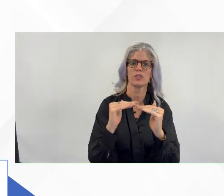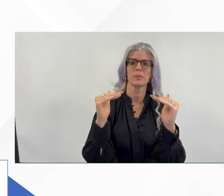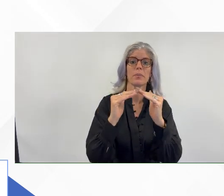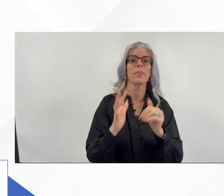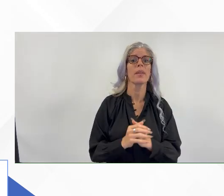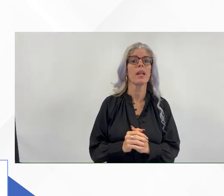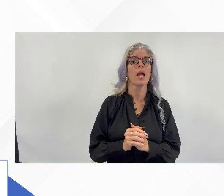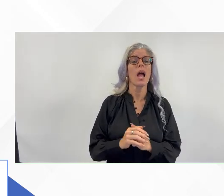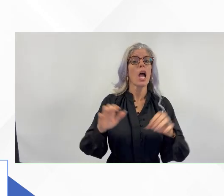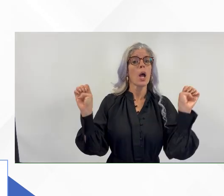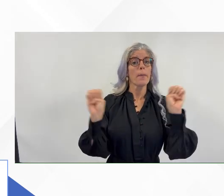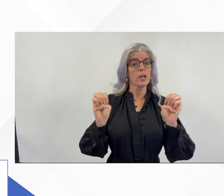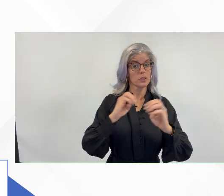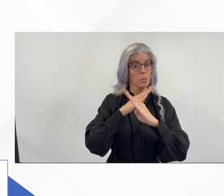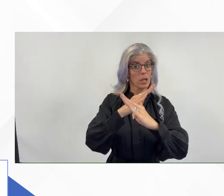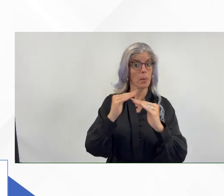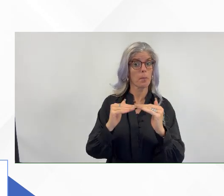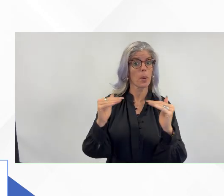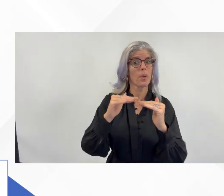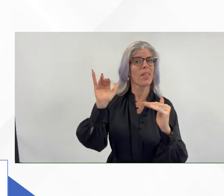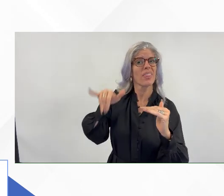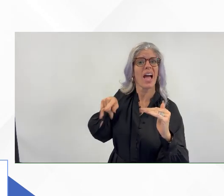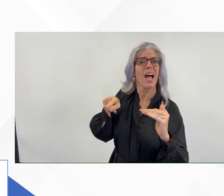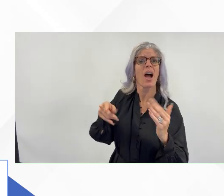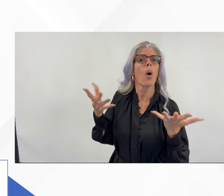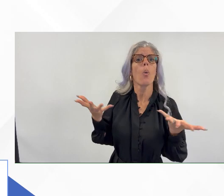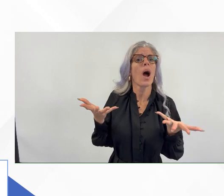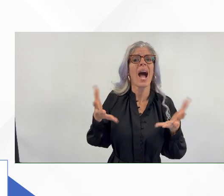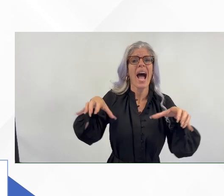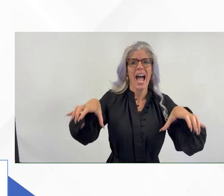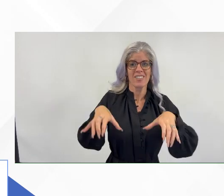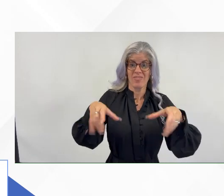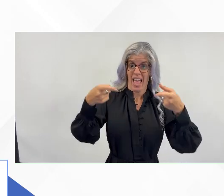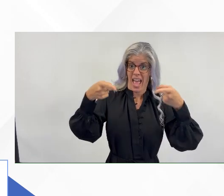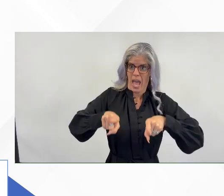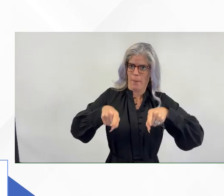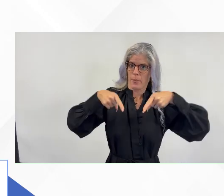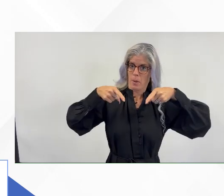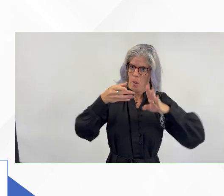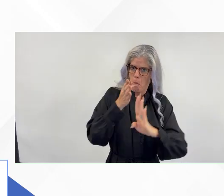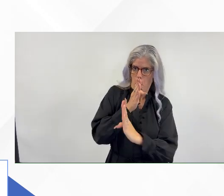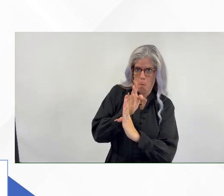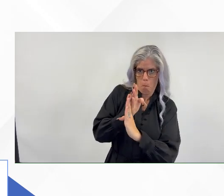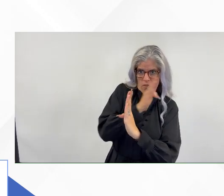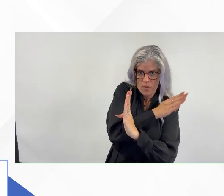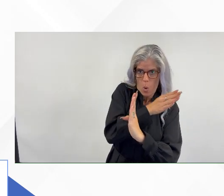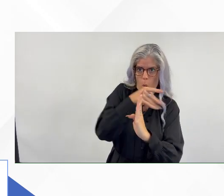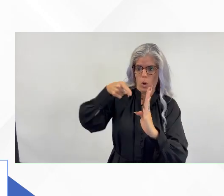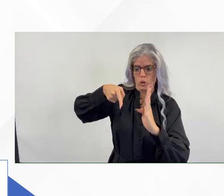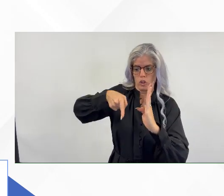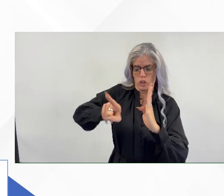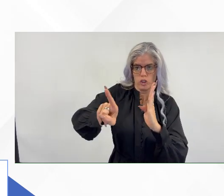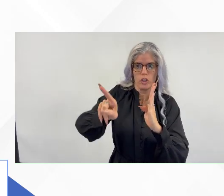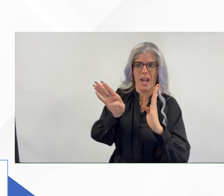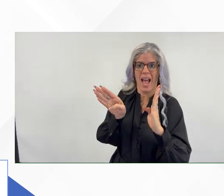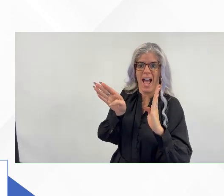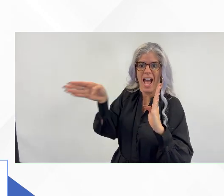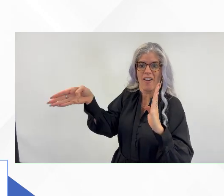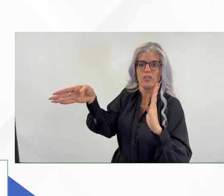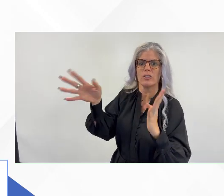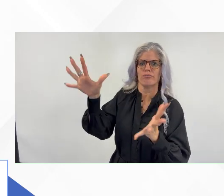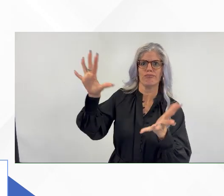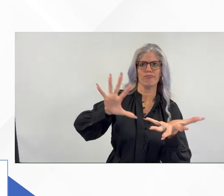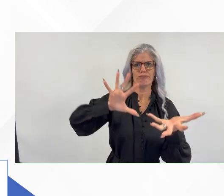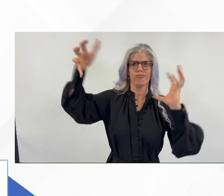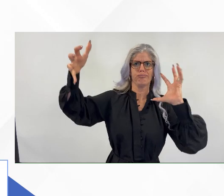Emergency protective measures are activities taken before, during, and after a disaster and are necessary to eliminate or reduce